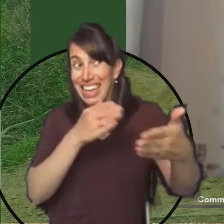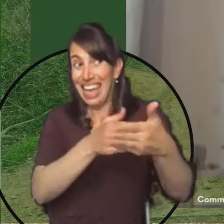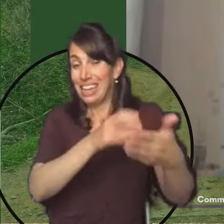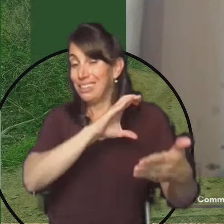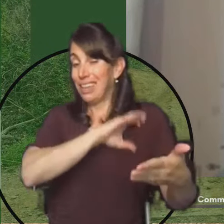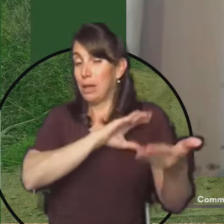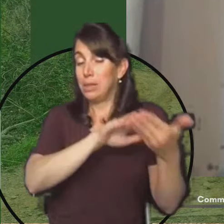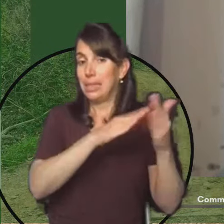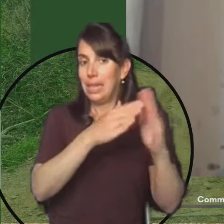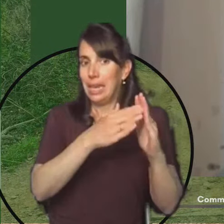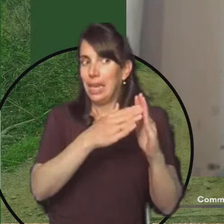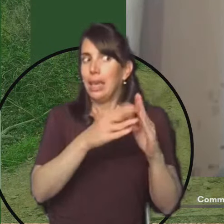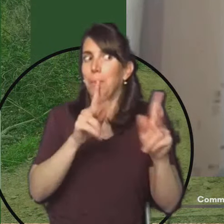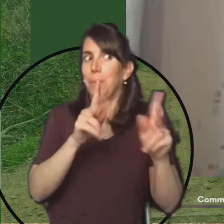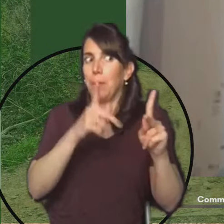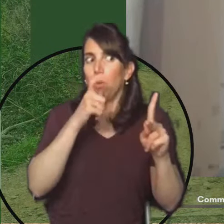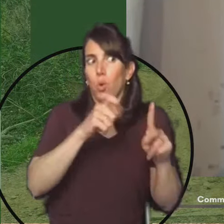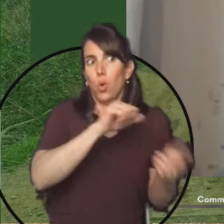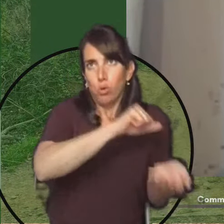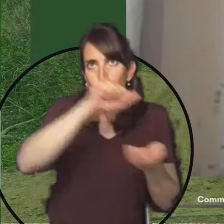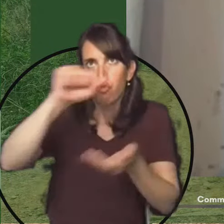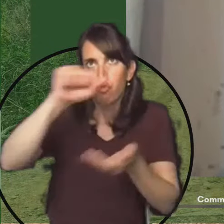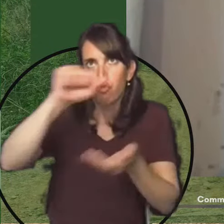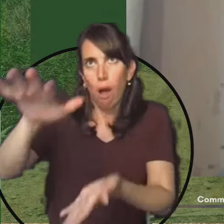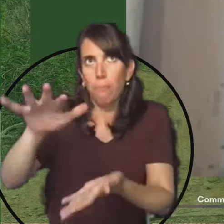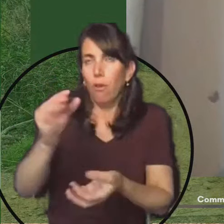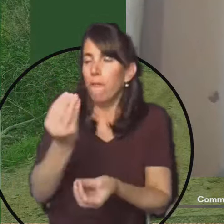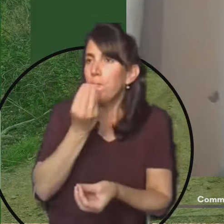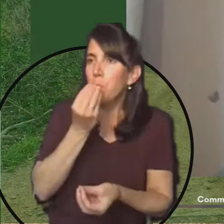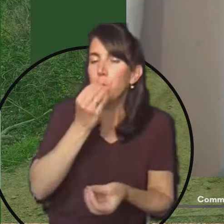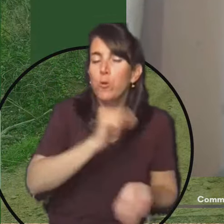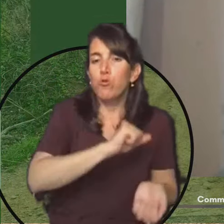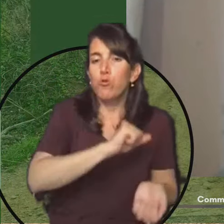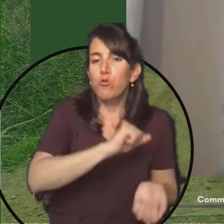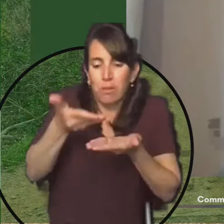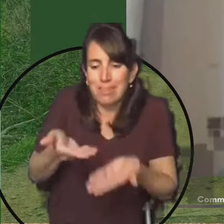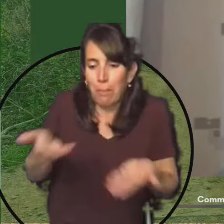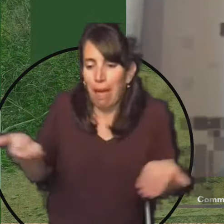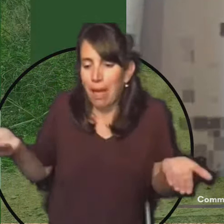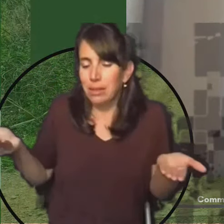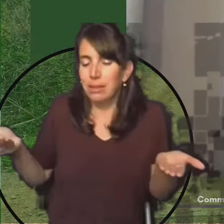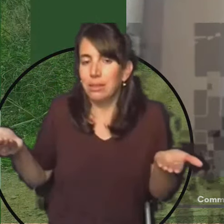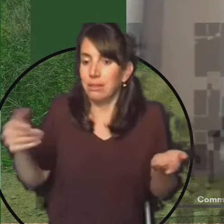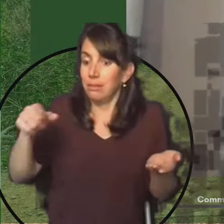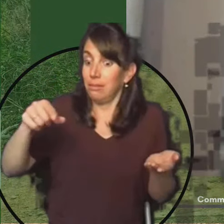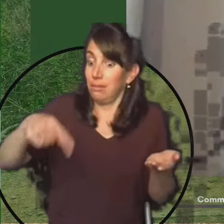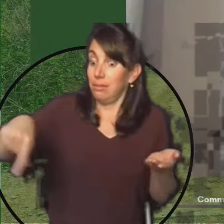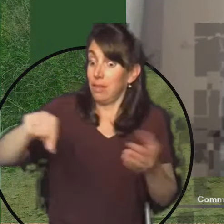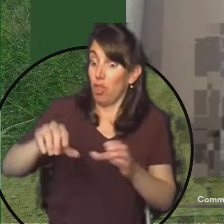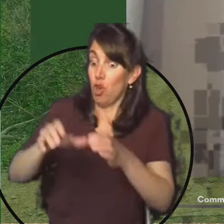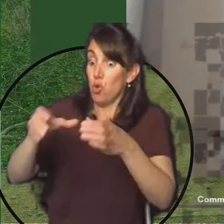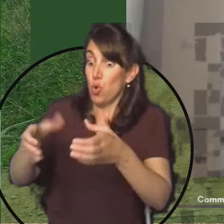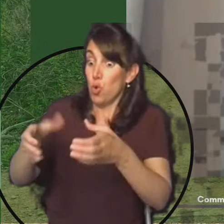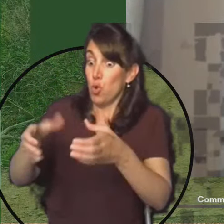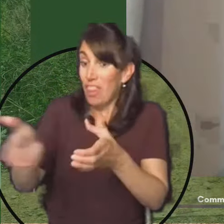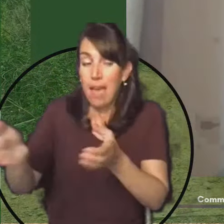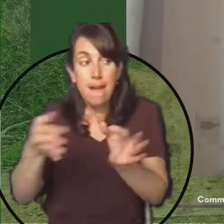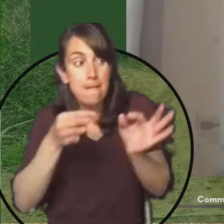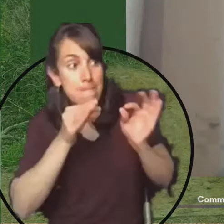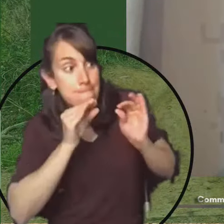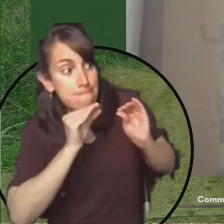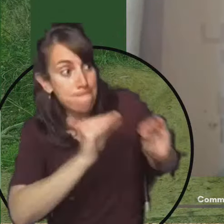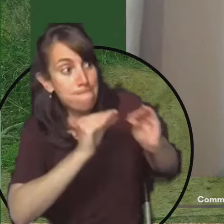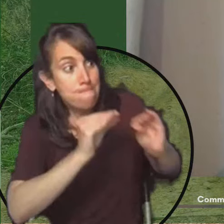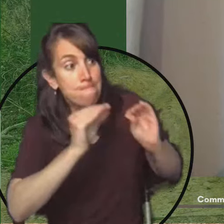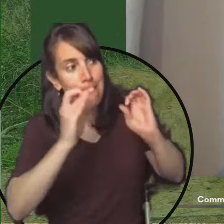people about the idea of what Cop City was, what it meant to build Cop City in terms of tearing down the